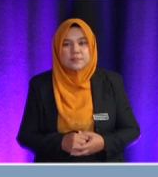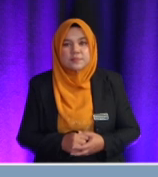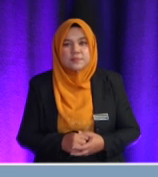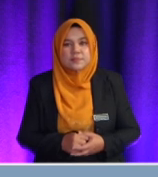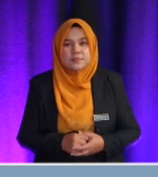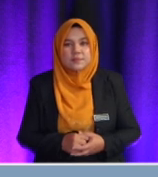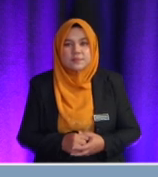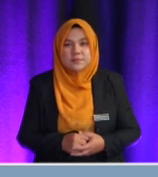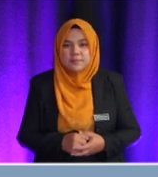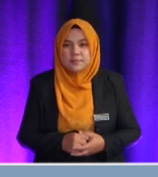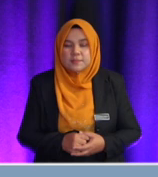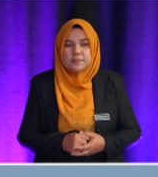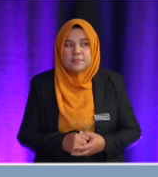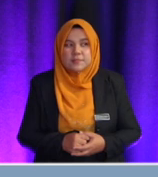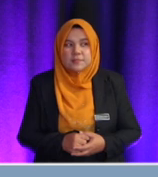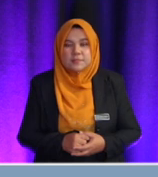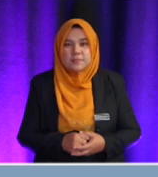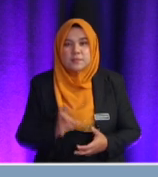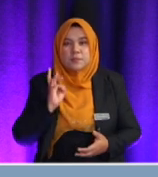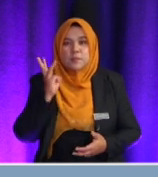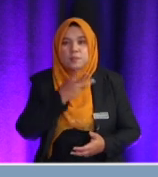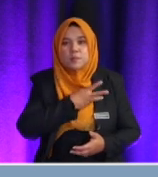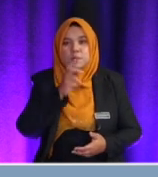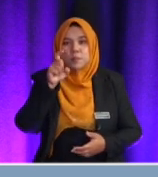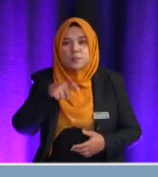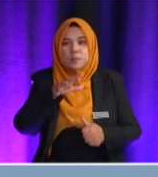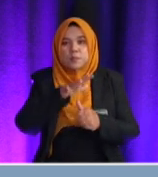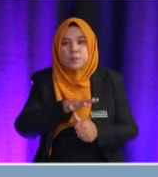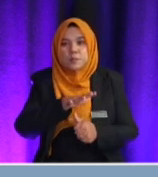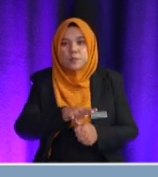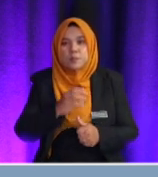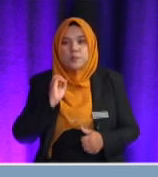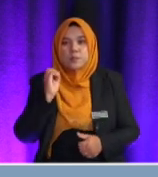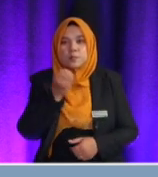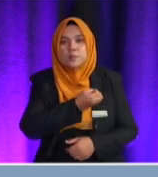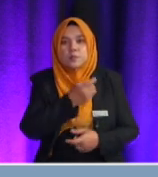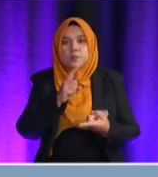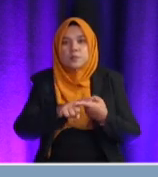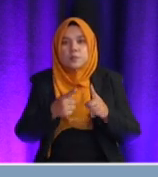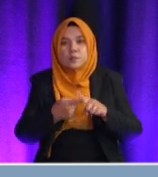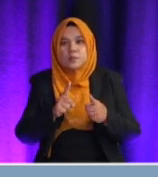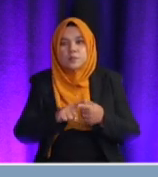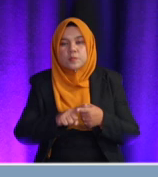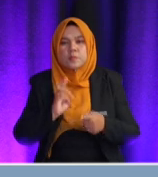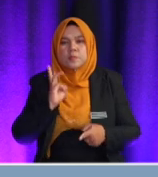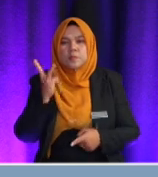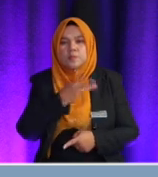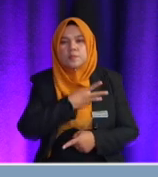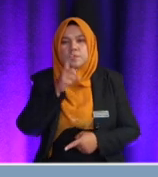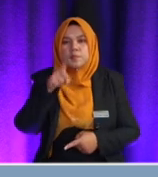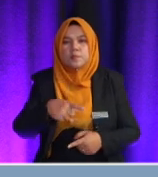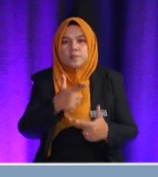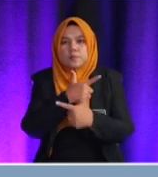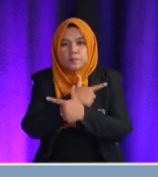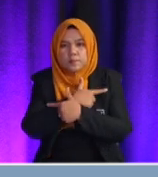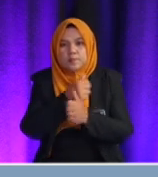Please try again. We should not bully our friends. we must love each other. Ah,